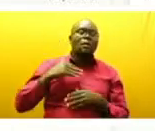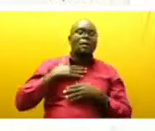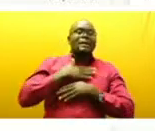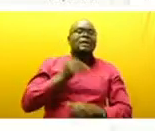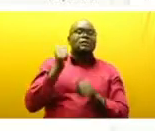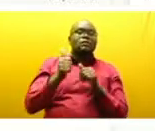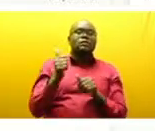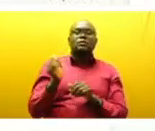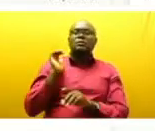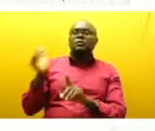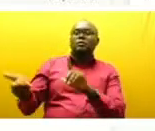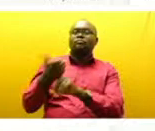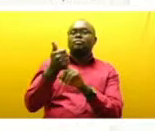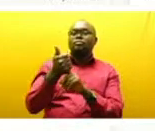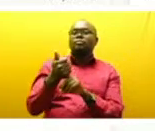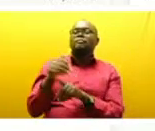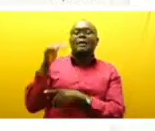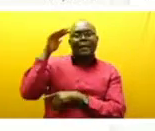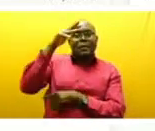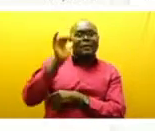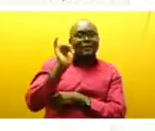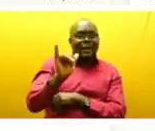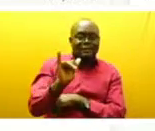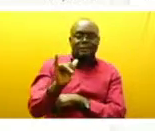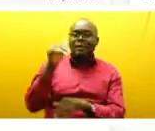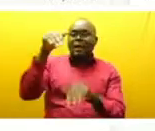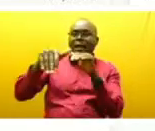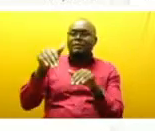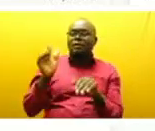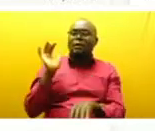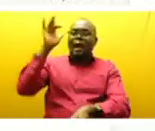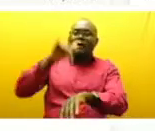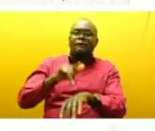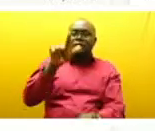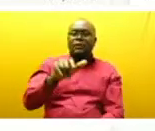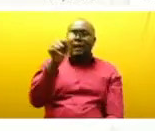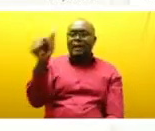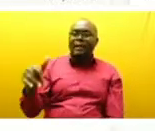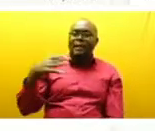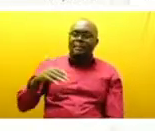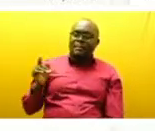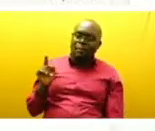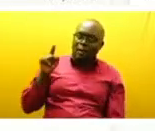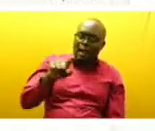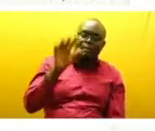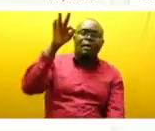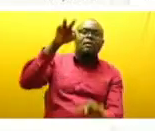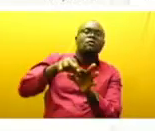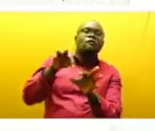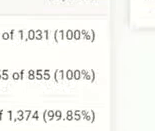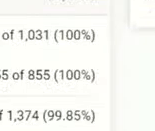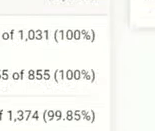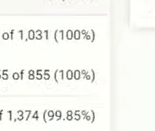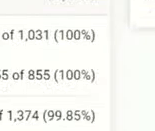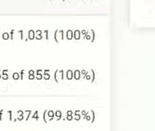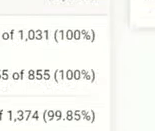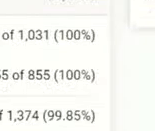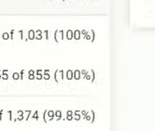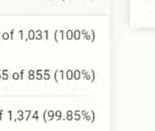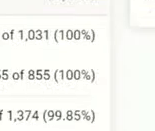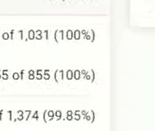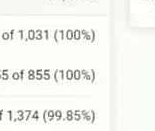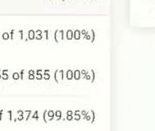came across with the contagion theory, that elections affect each other. People come out to vote for various reasons,